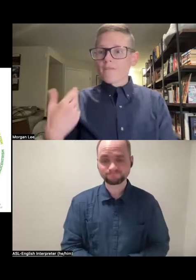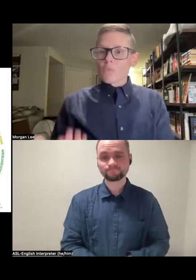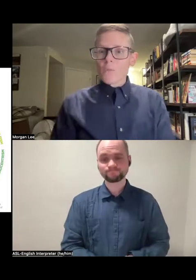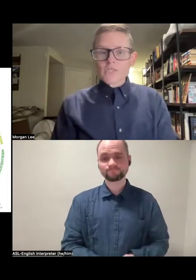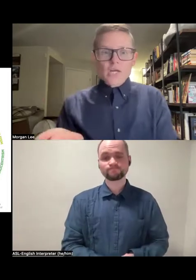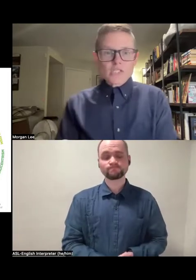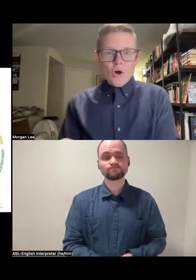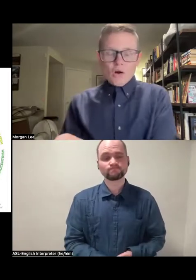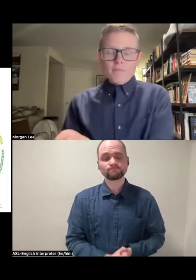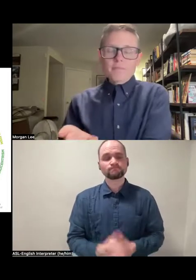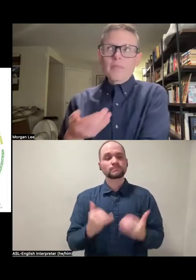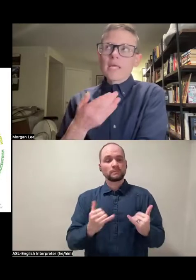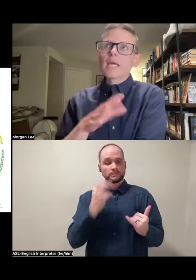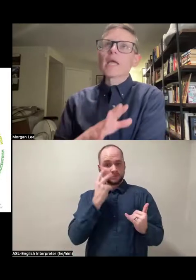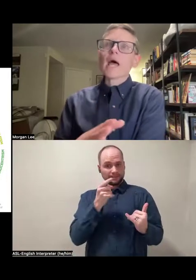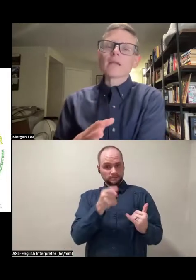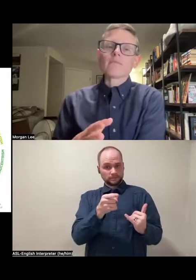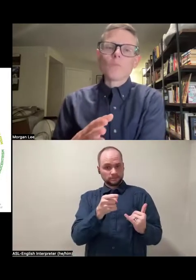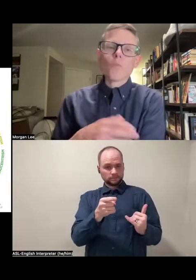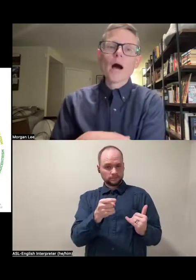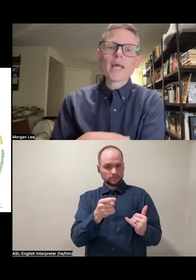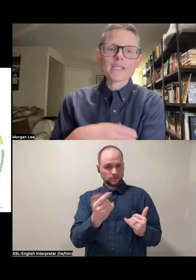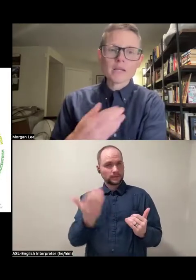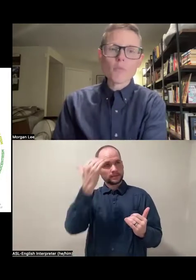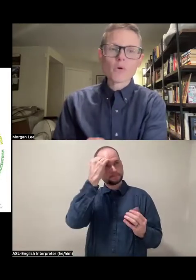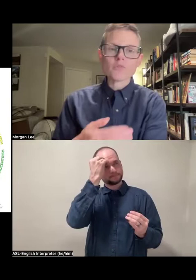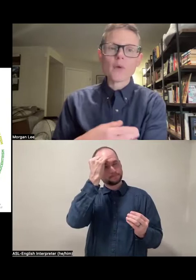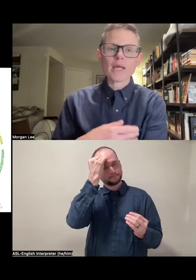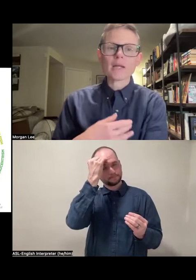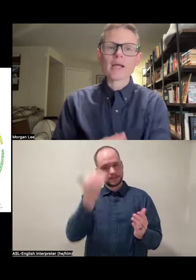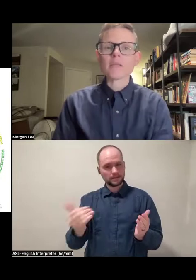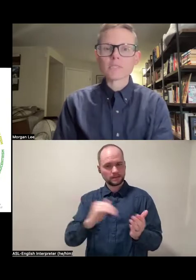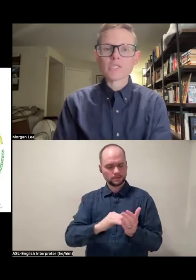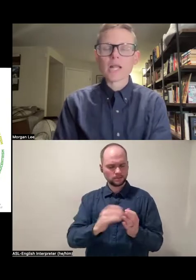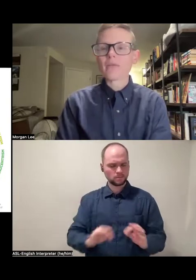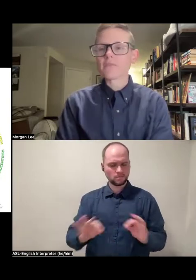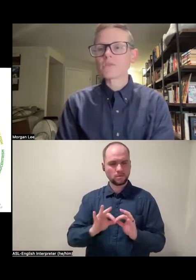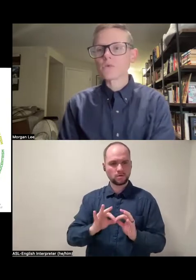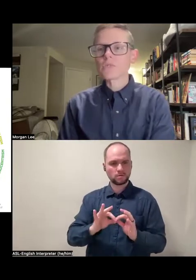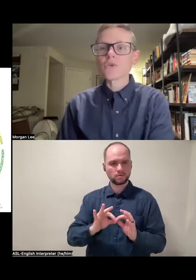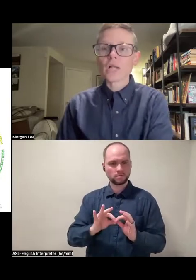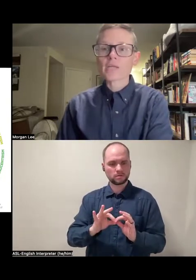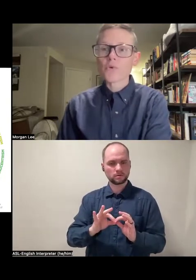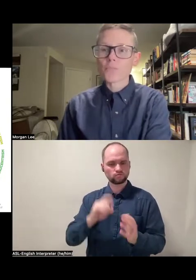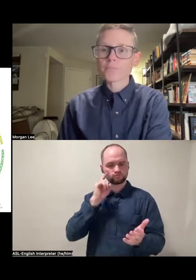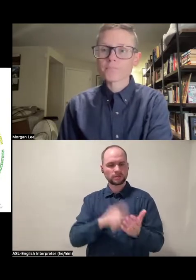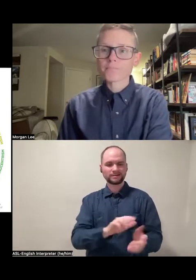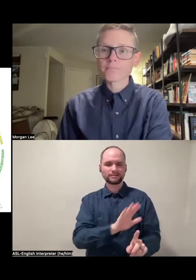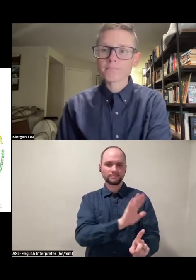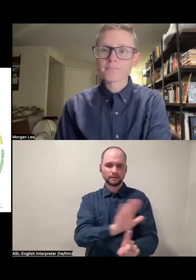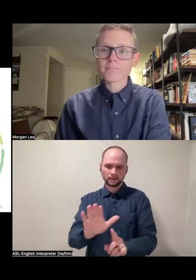So given what we just saw, thinking again, why is it important to recognize the positionality of students in your